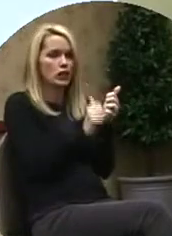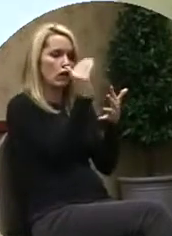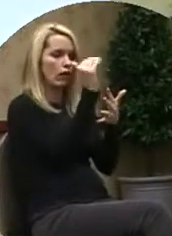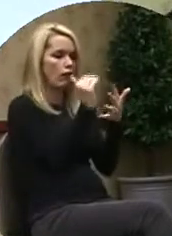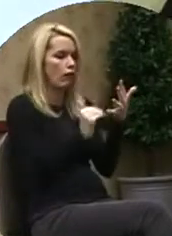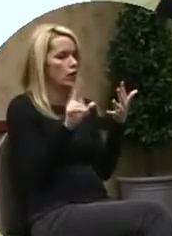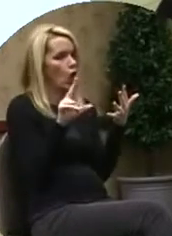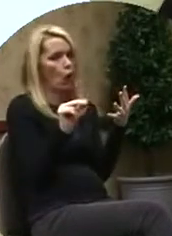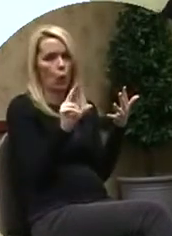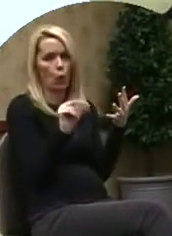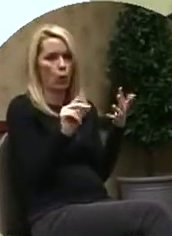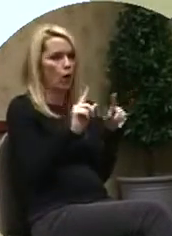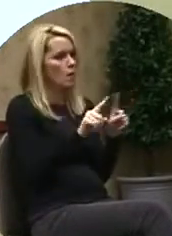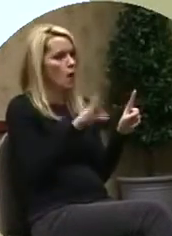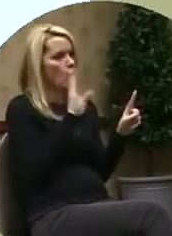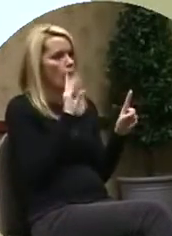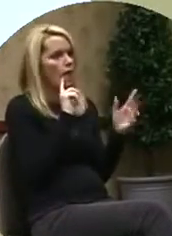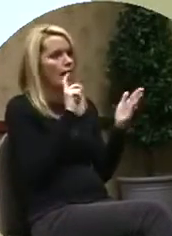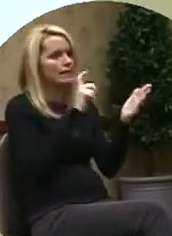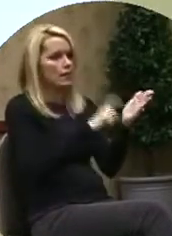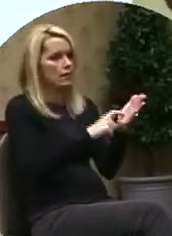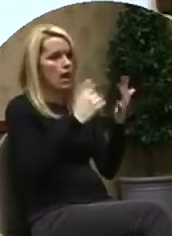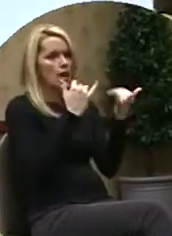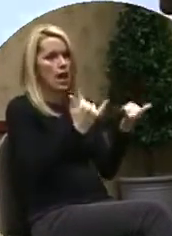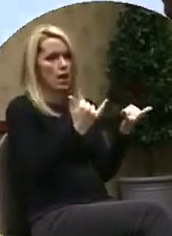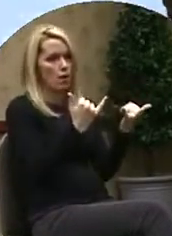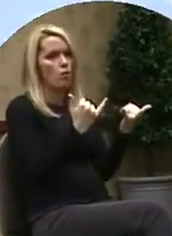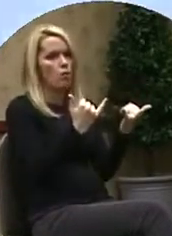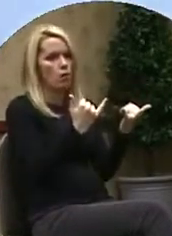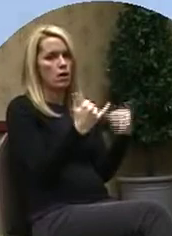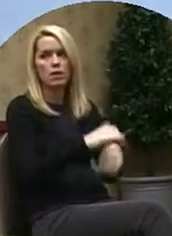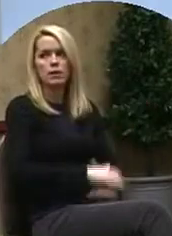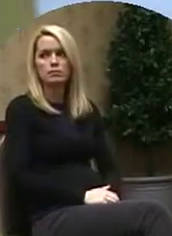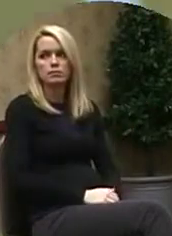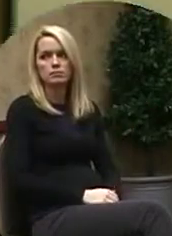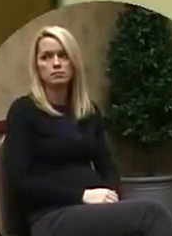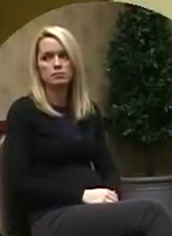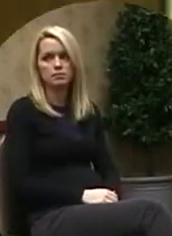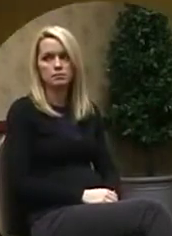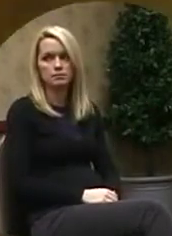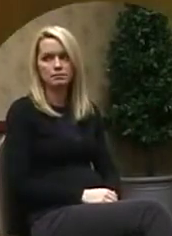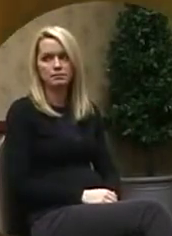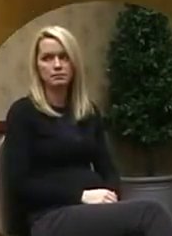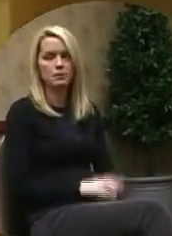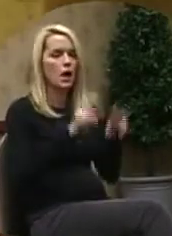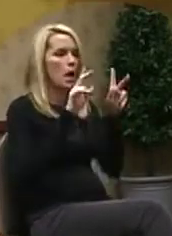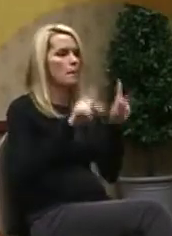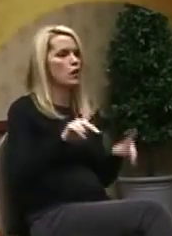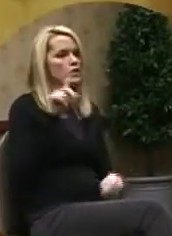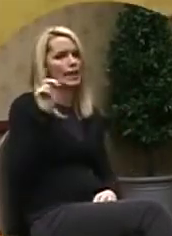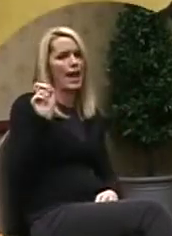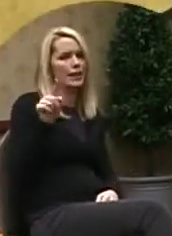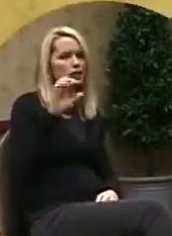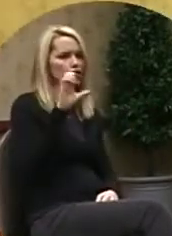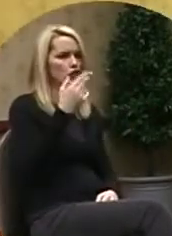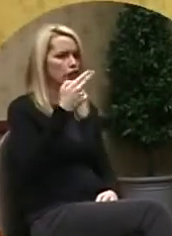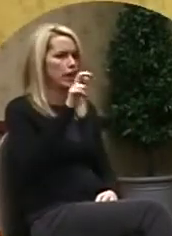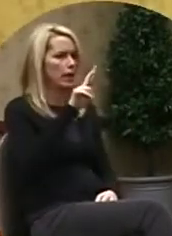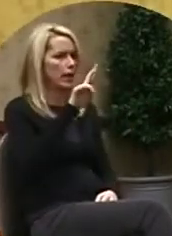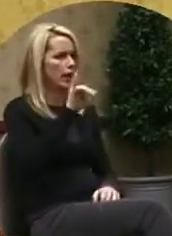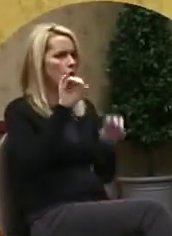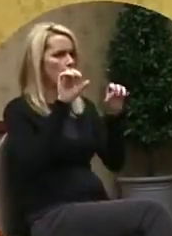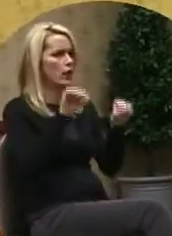behaviors. It just means we're identifying them at this point. Now, somebody had asked Sherry if we could have a little bit more of a discussion